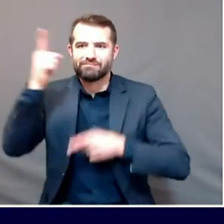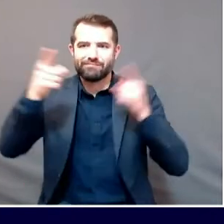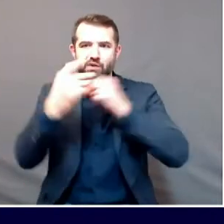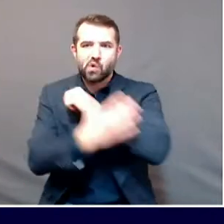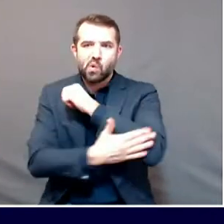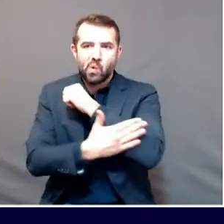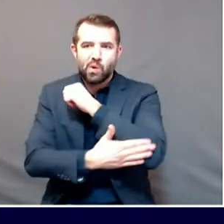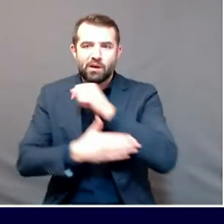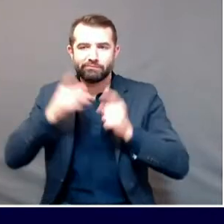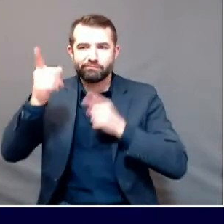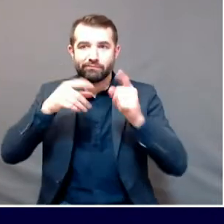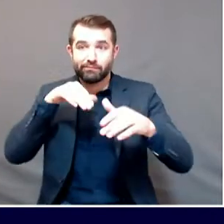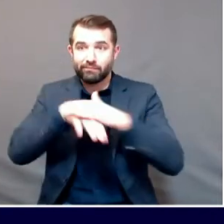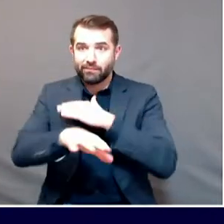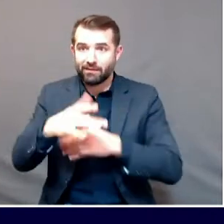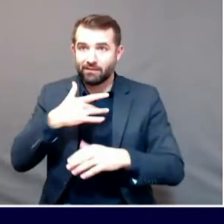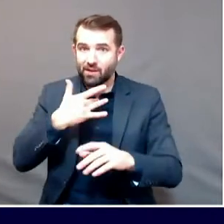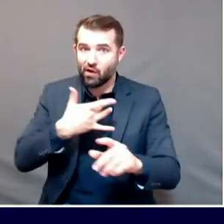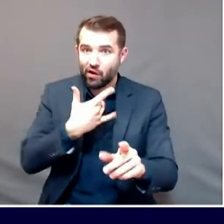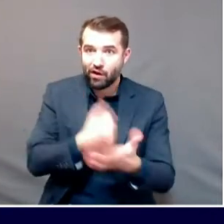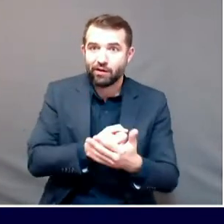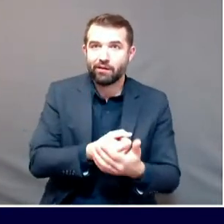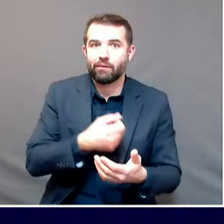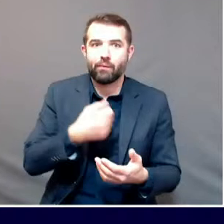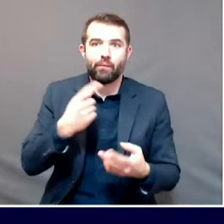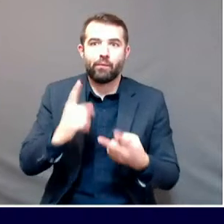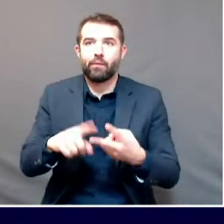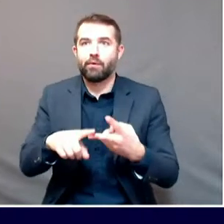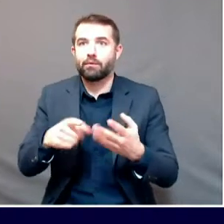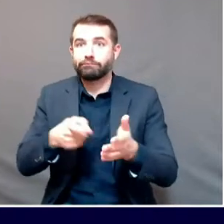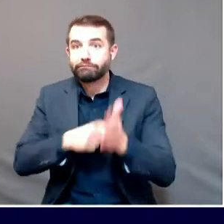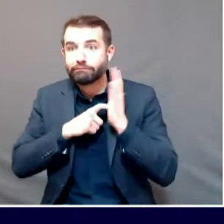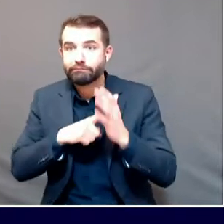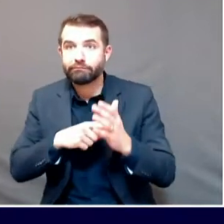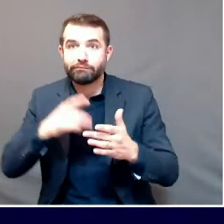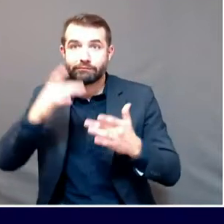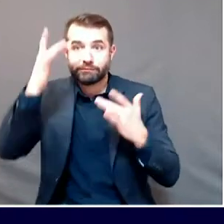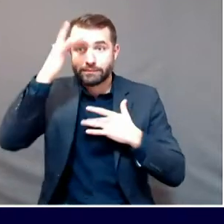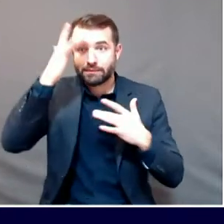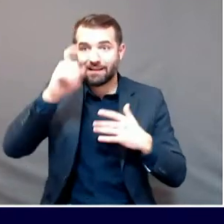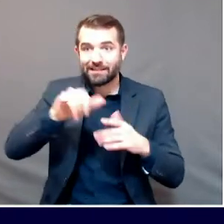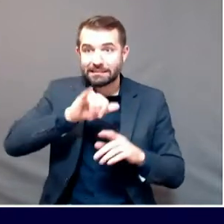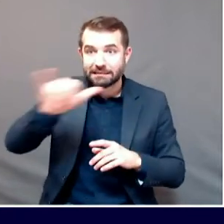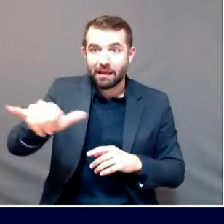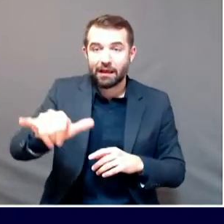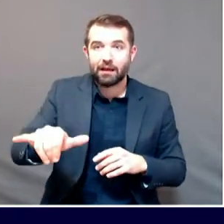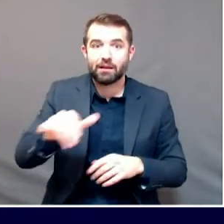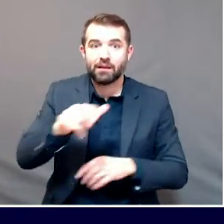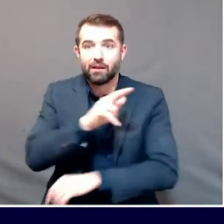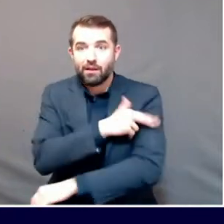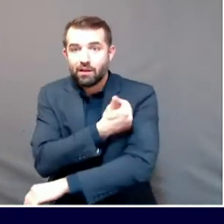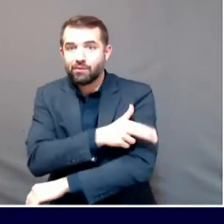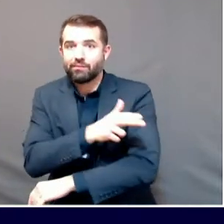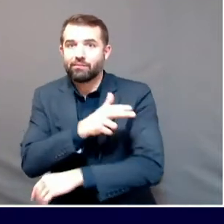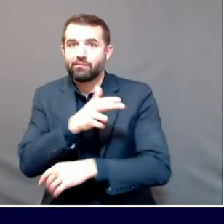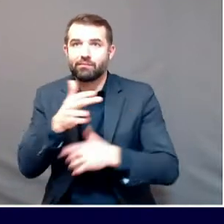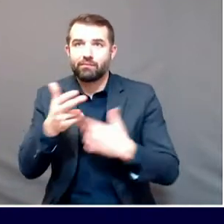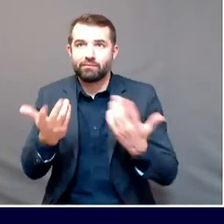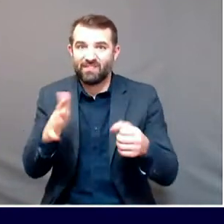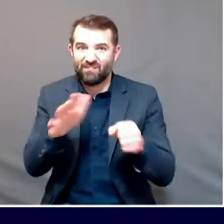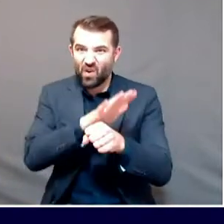or just need to be in the hospital for a few days. I'm hearing that there really is a shortage in beds,